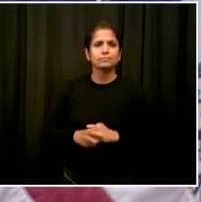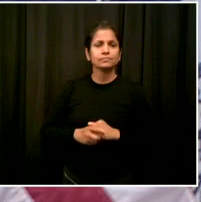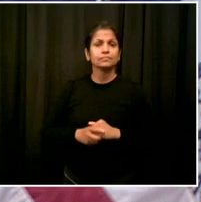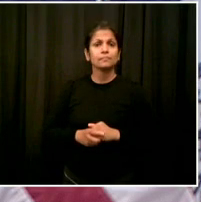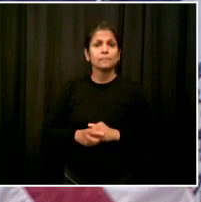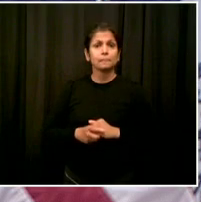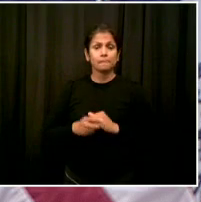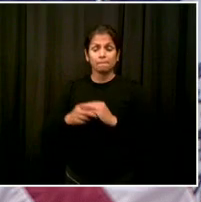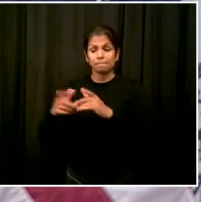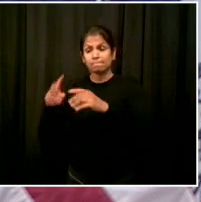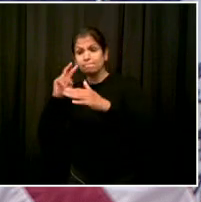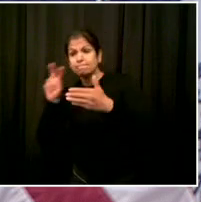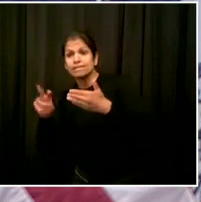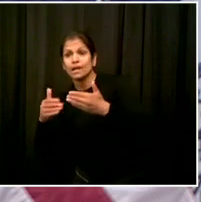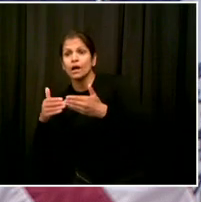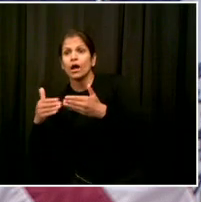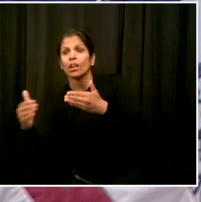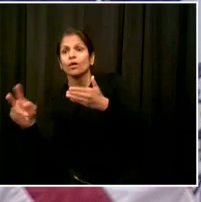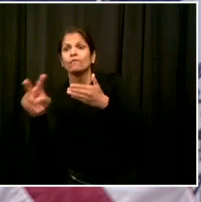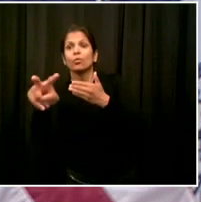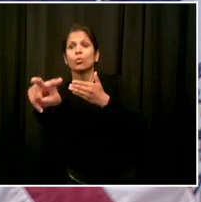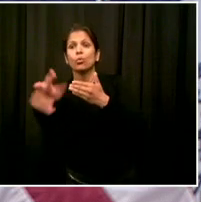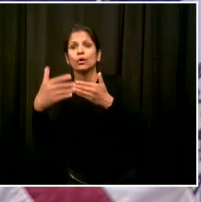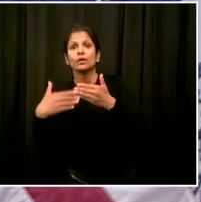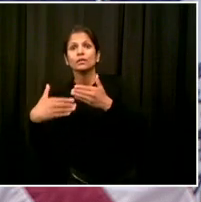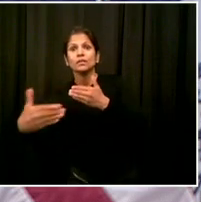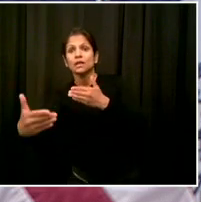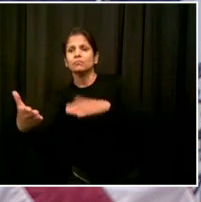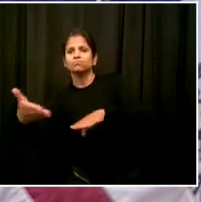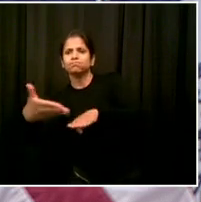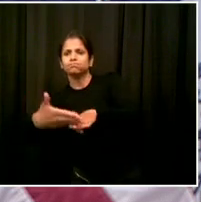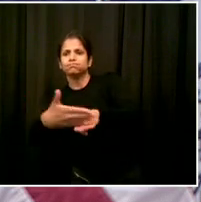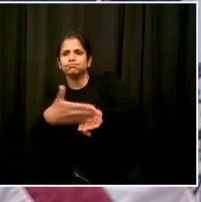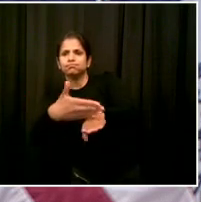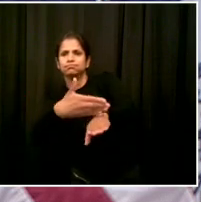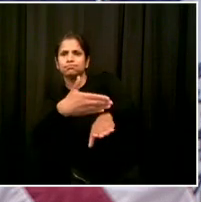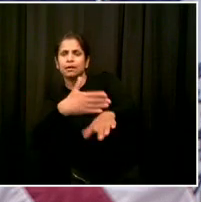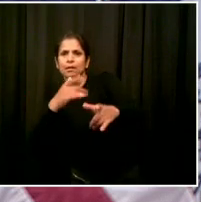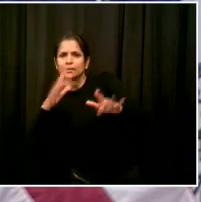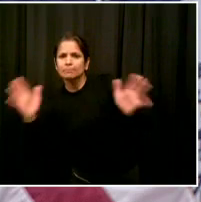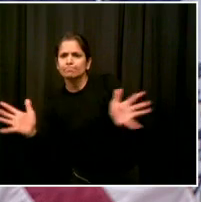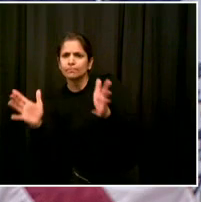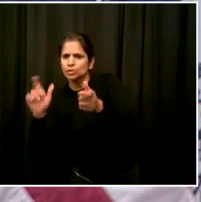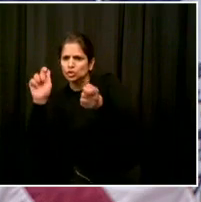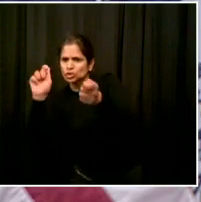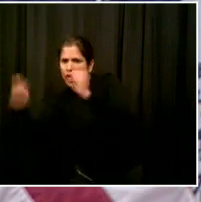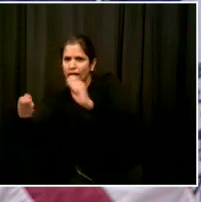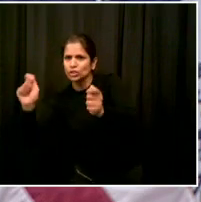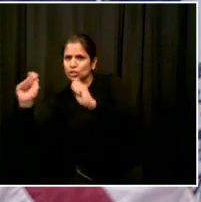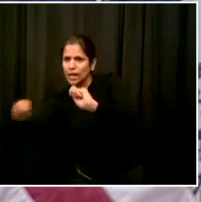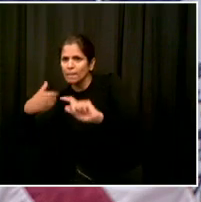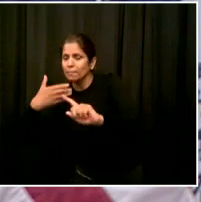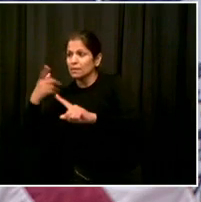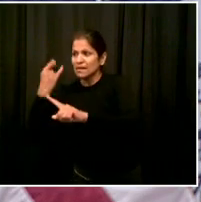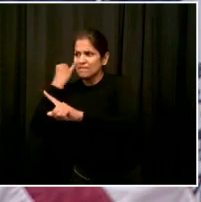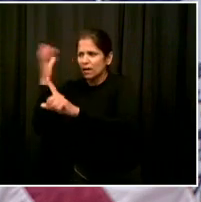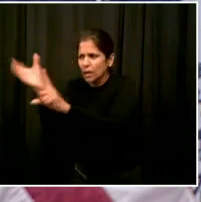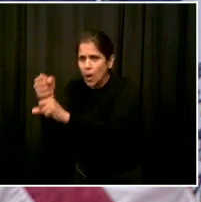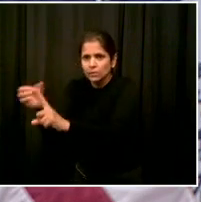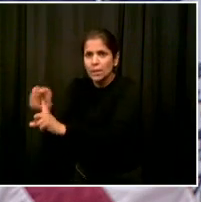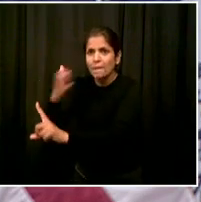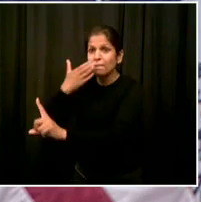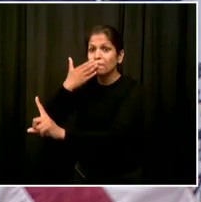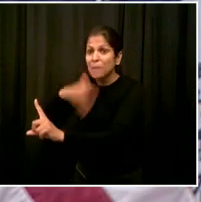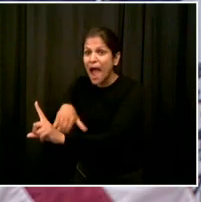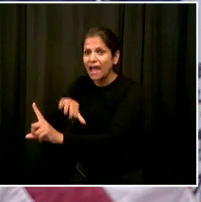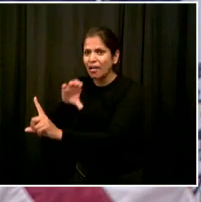better mechanism for weeding out the cops who should not be on the force, and for bringing up leadership from the grassroots